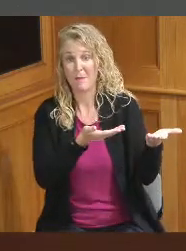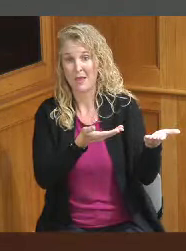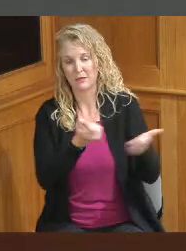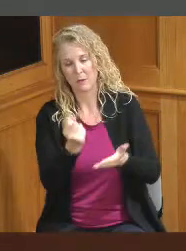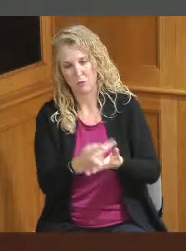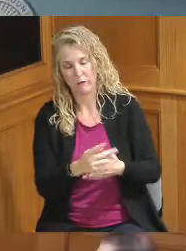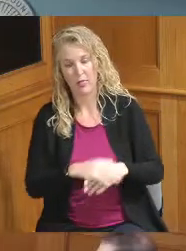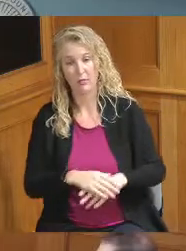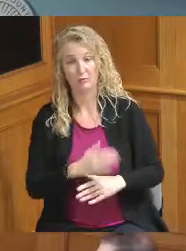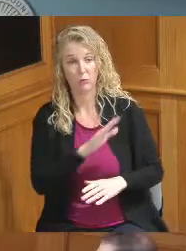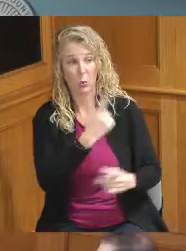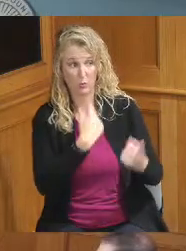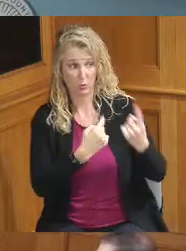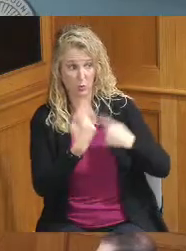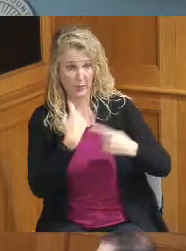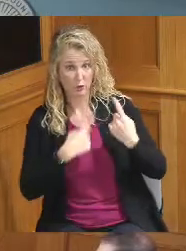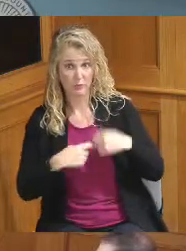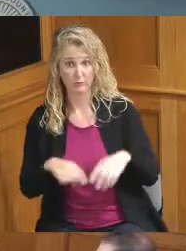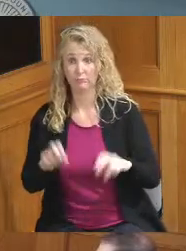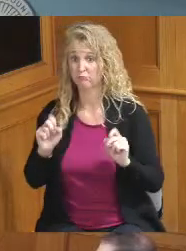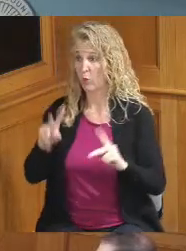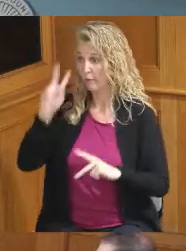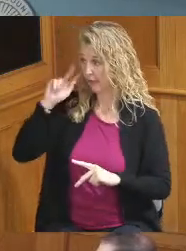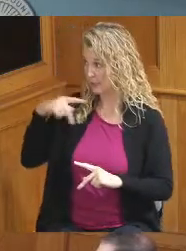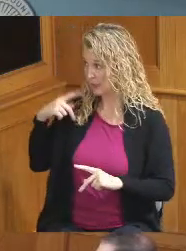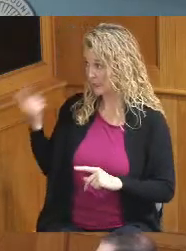questions. Thank you. I'll open it up. Vice